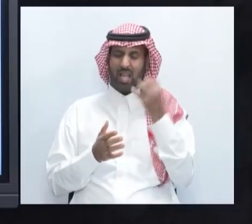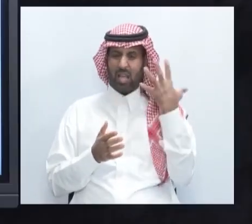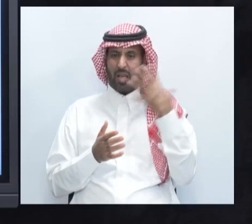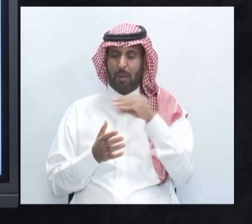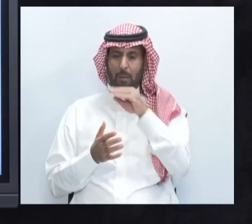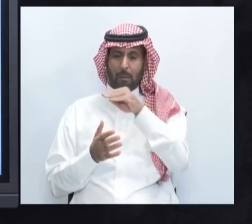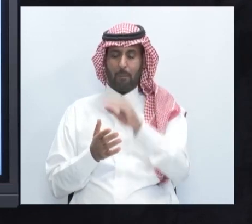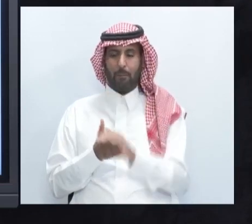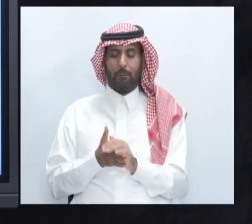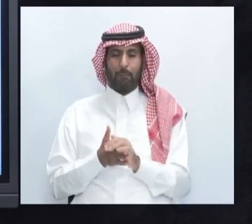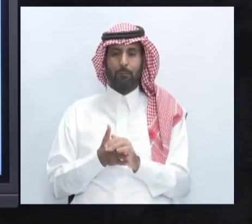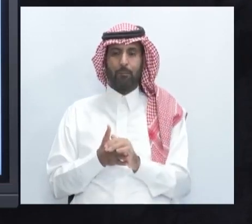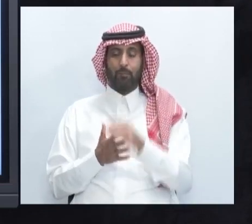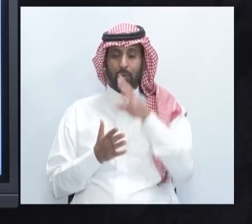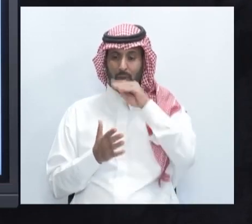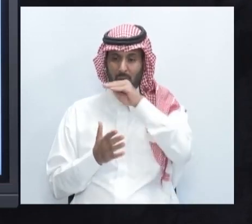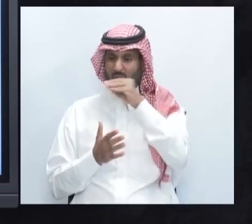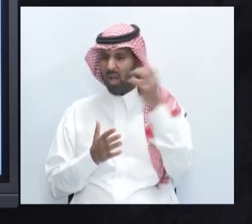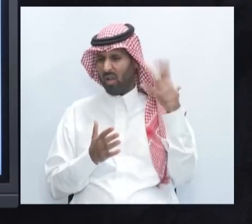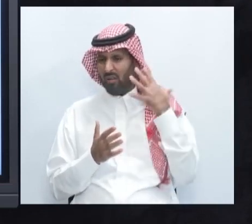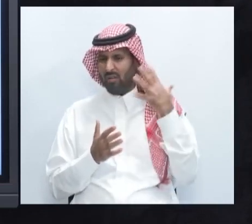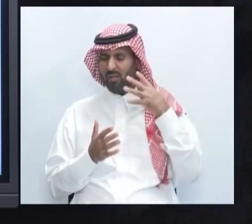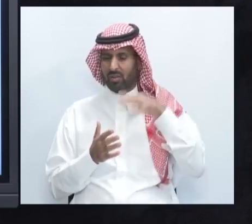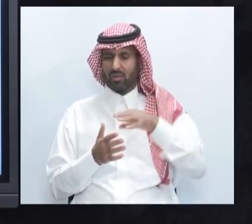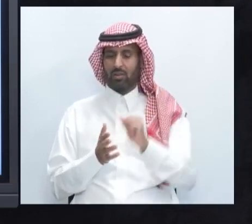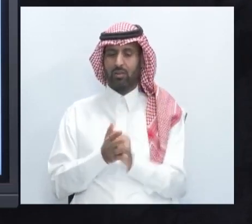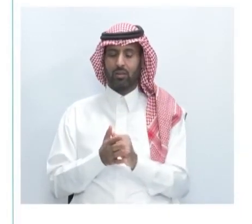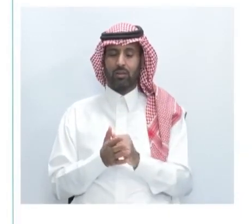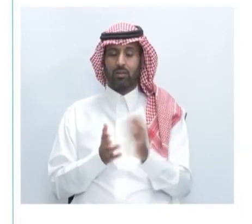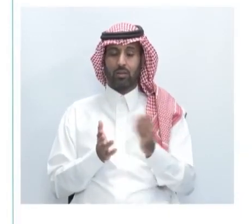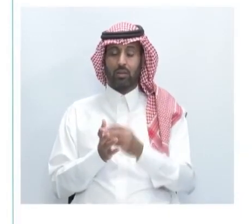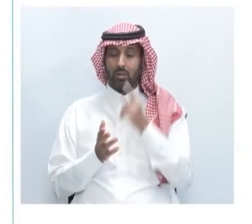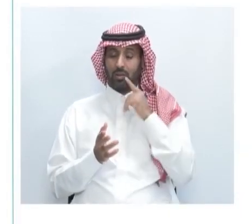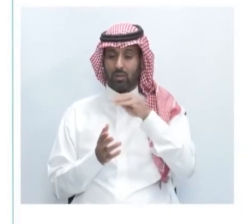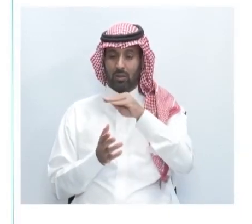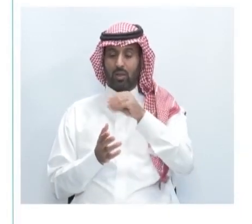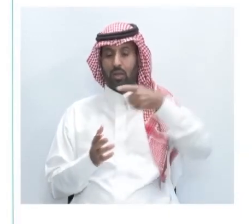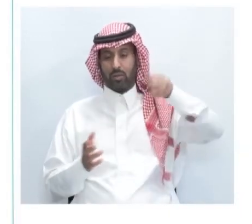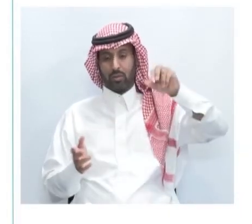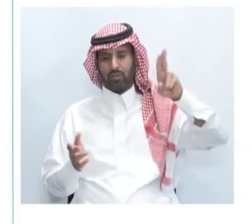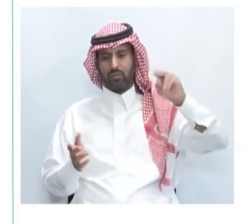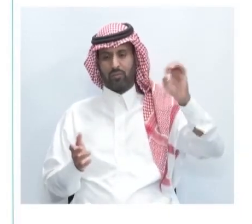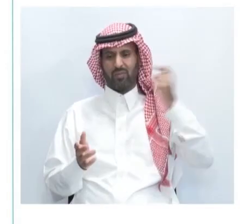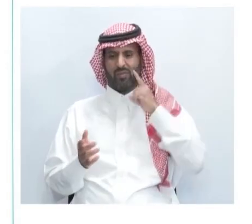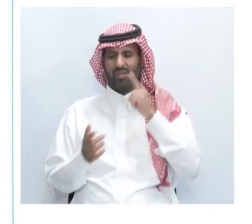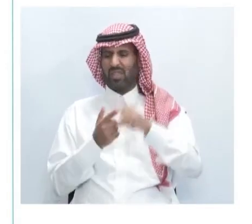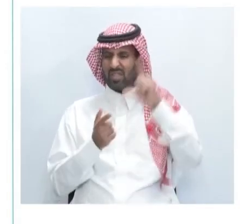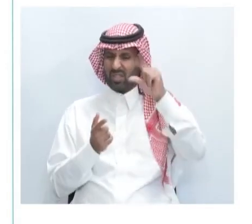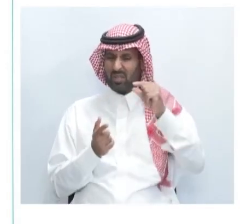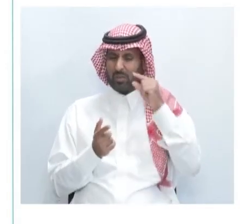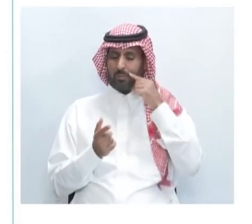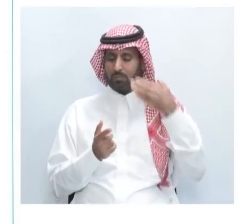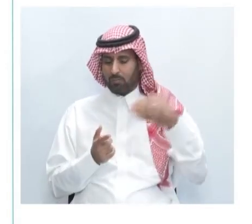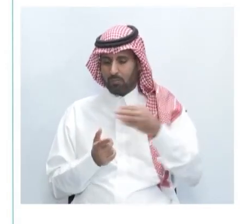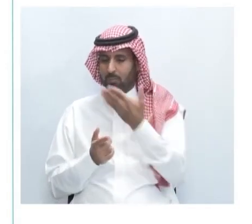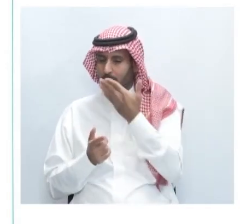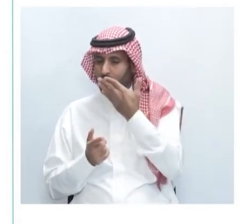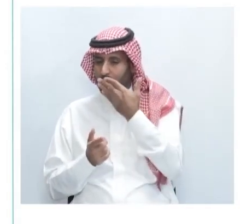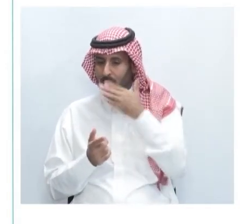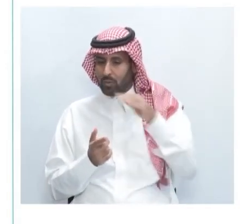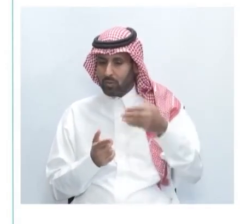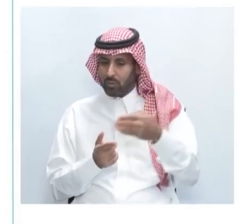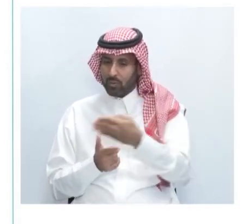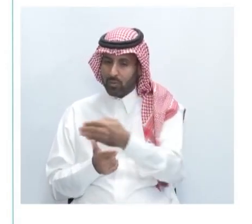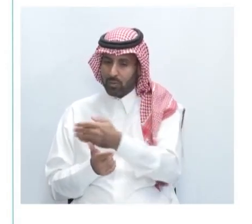Noisy. I will not hear it. So where is it? It's a duck. Excellent. And it's a small and